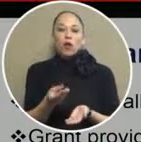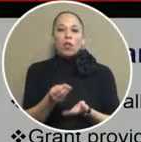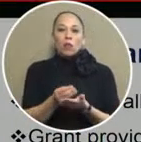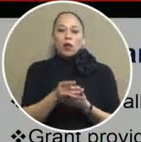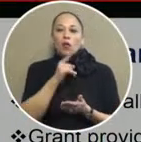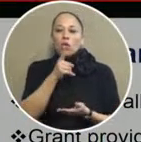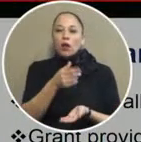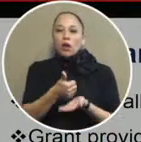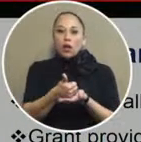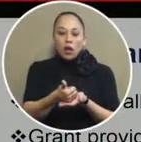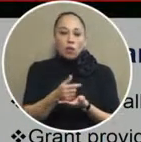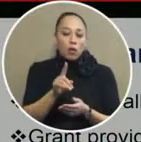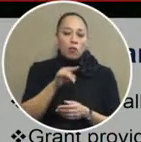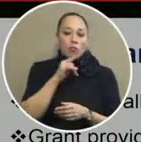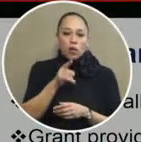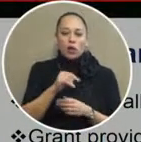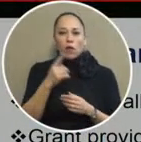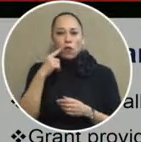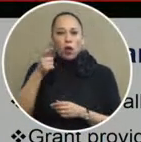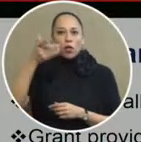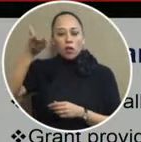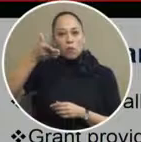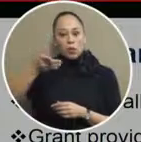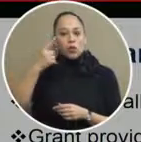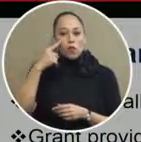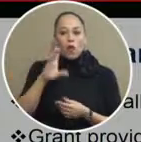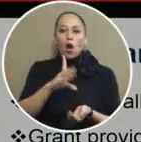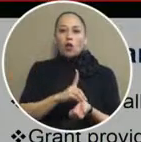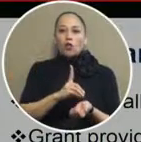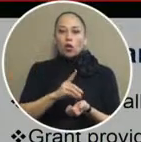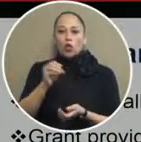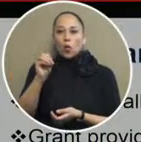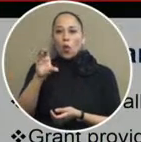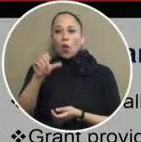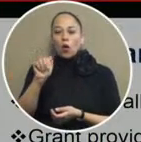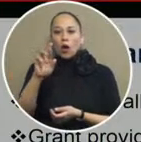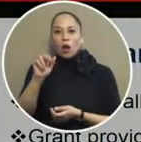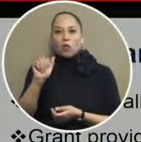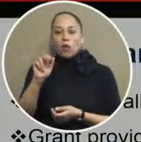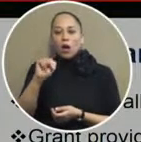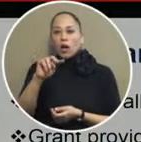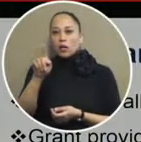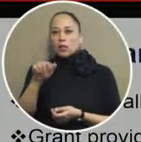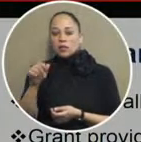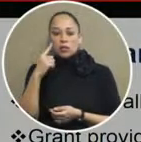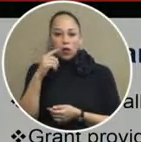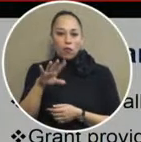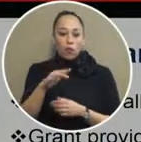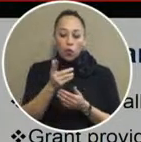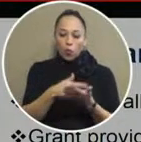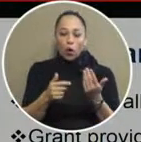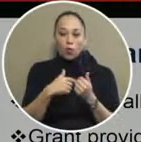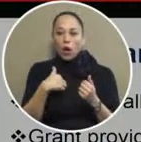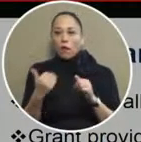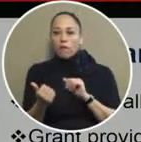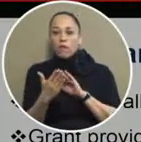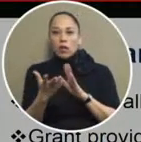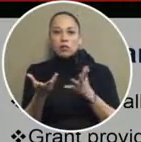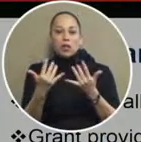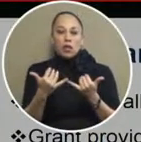mean, you saw a very, very thorough presentation from Dr. Ocaranza outlining all of the different challenges and issues we're facing, not only from